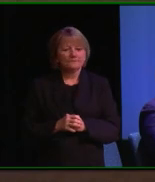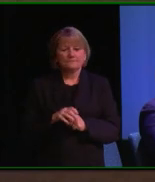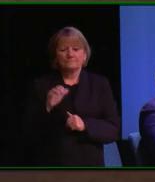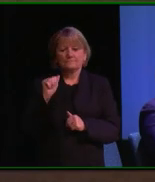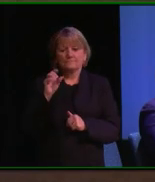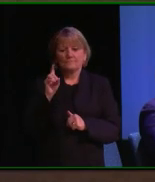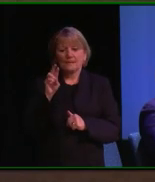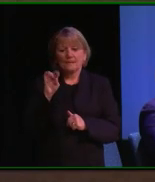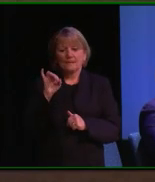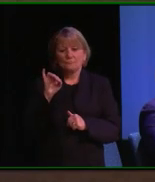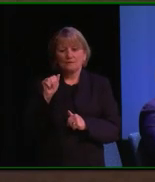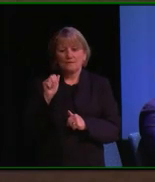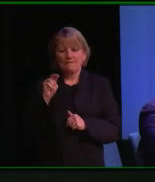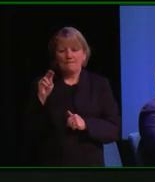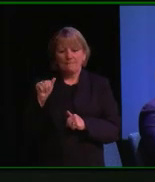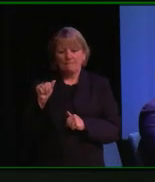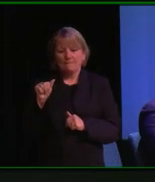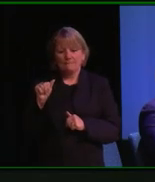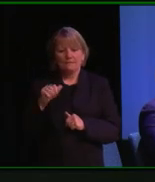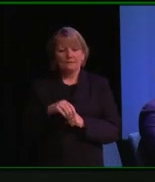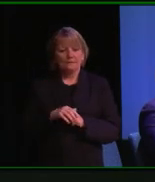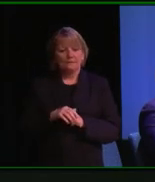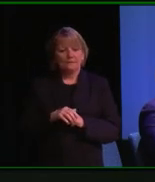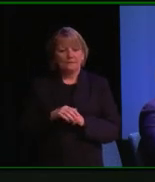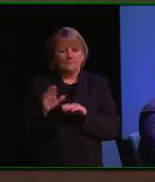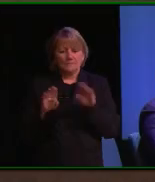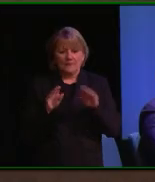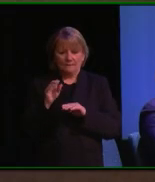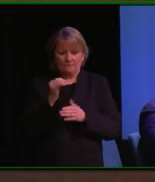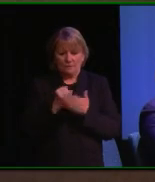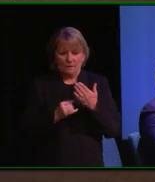Adriana Medeiros, Liberal Arts, Behavioral and Social Sciences.